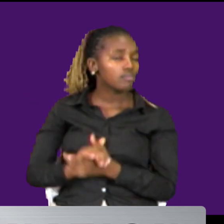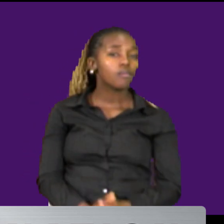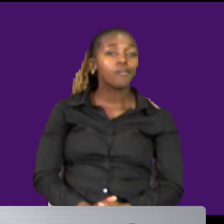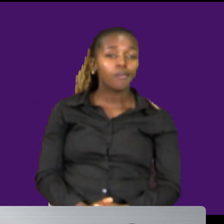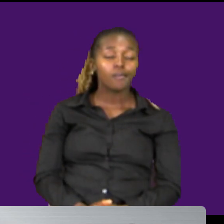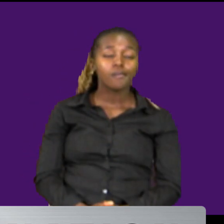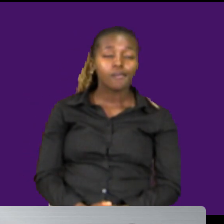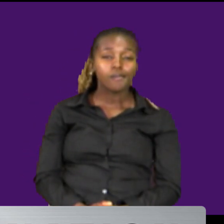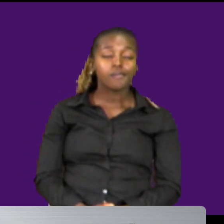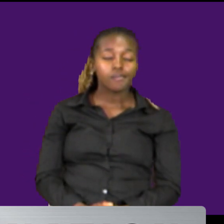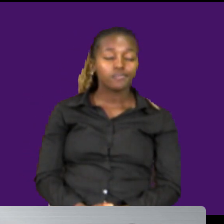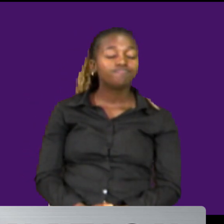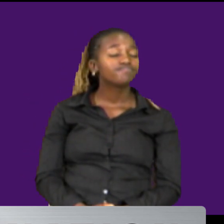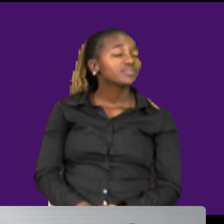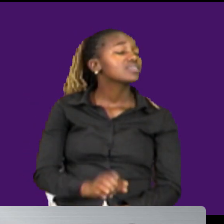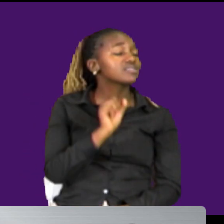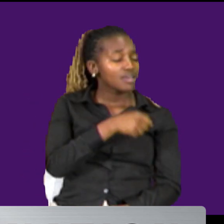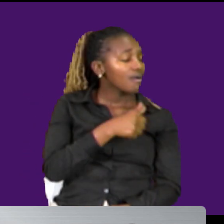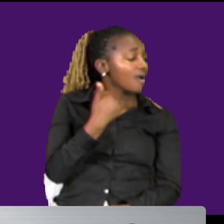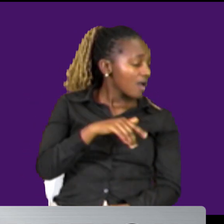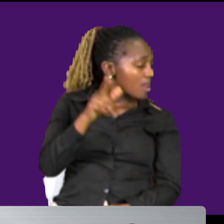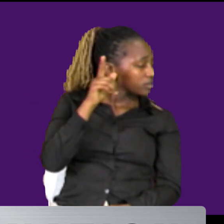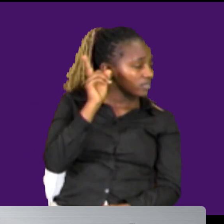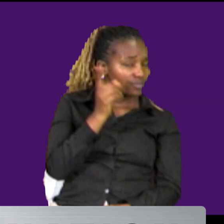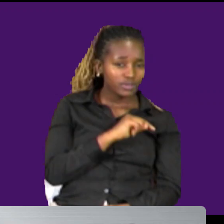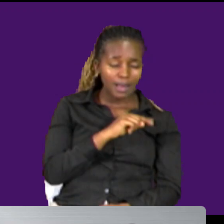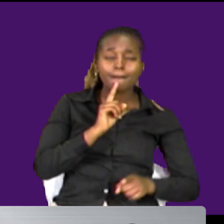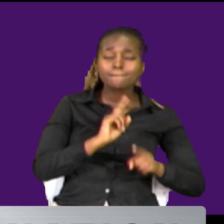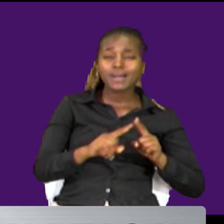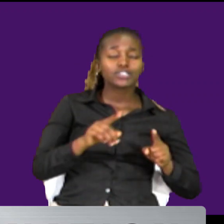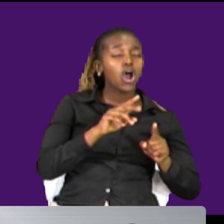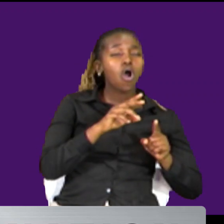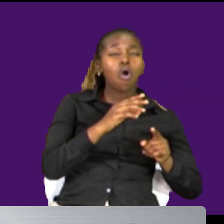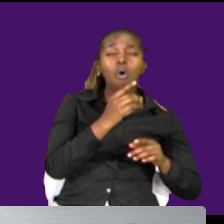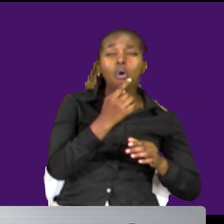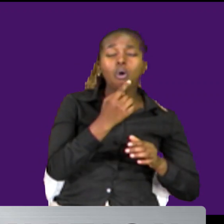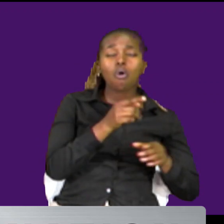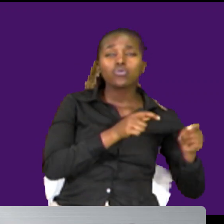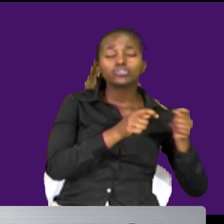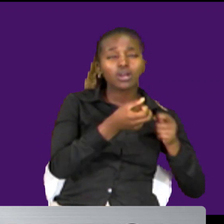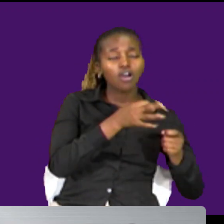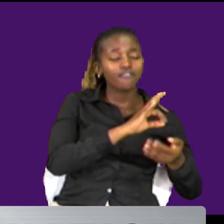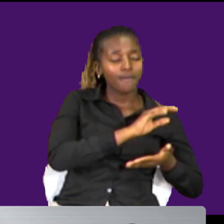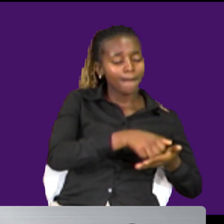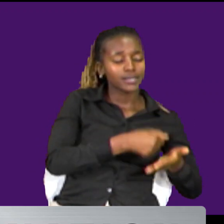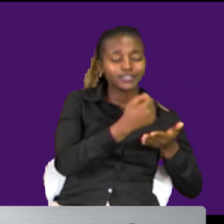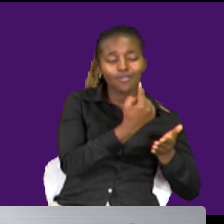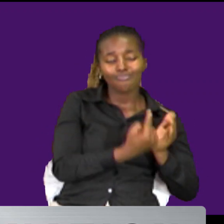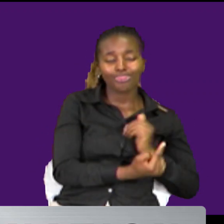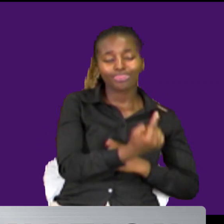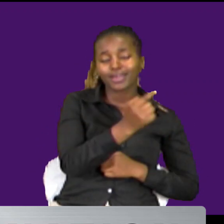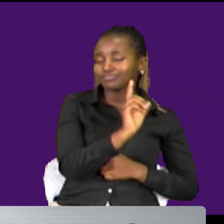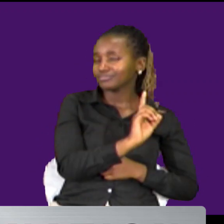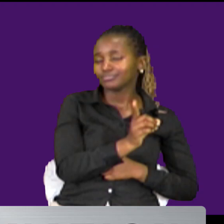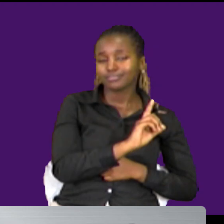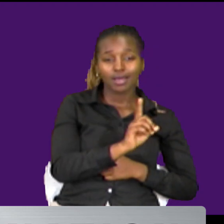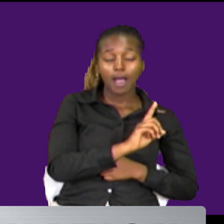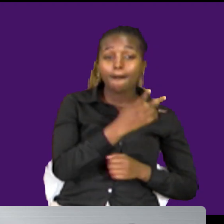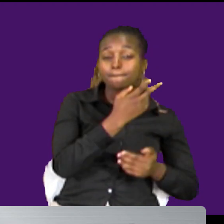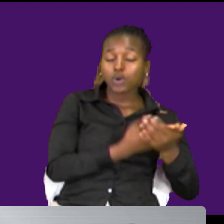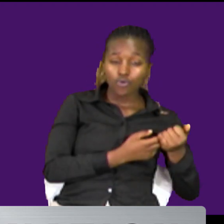Yeah, but Yes. it's not only the auditor general, it's not only the Control control of of budget, budget, it's actually yes. both of them. The auditor general